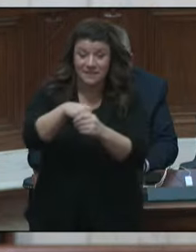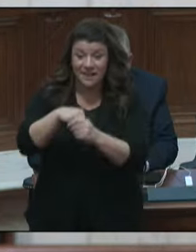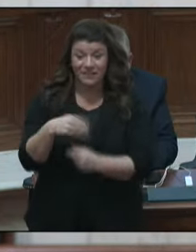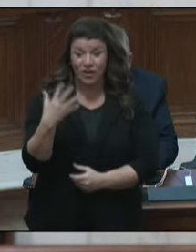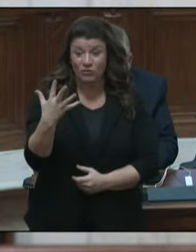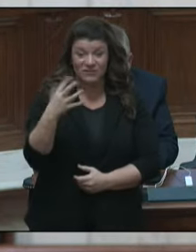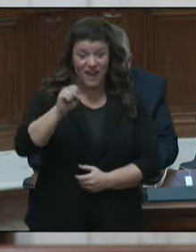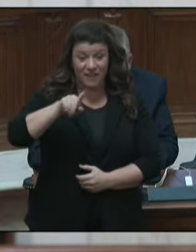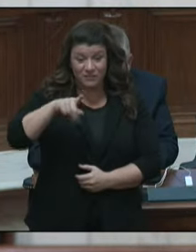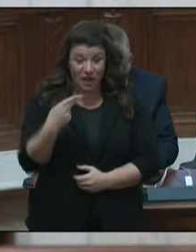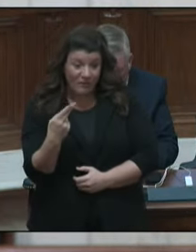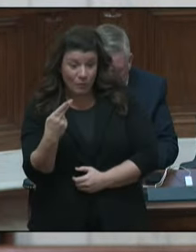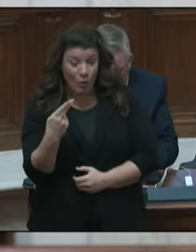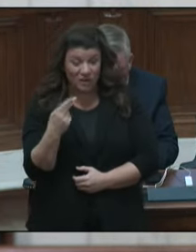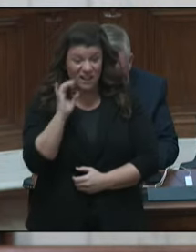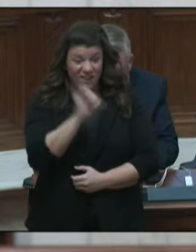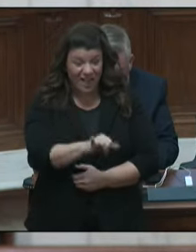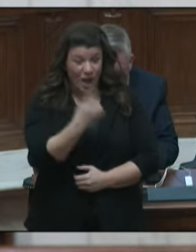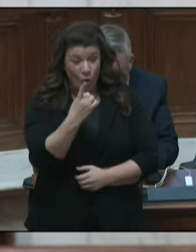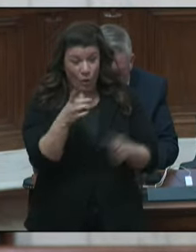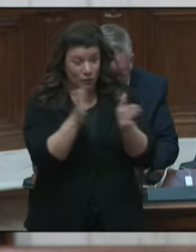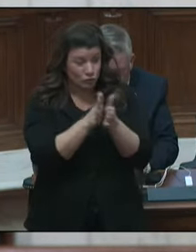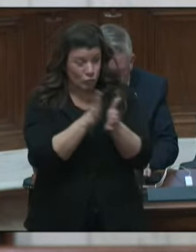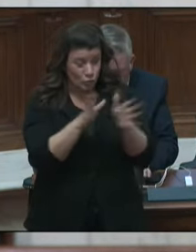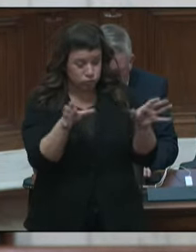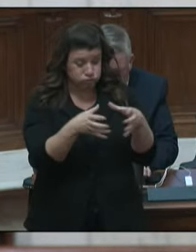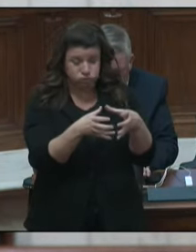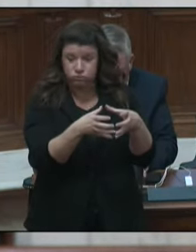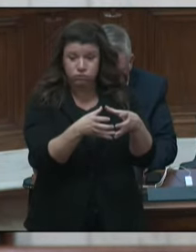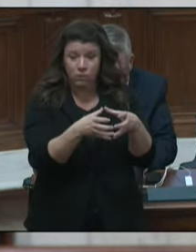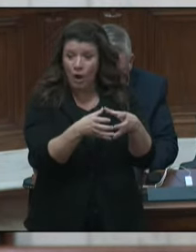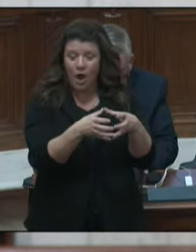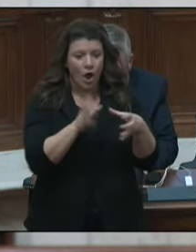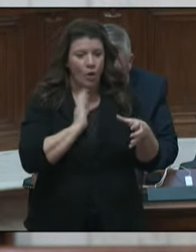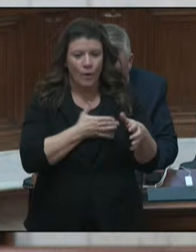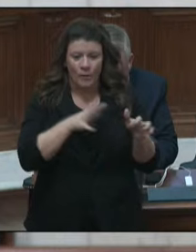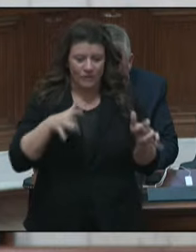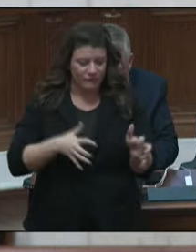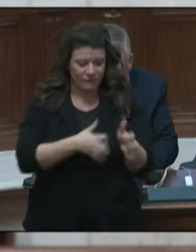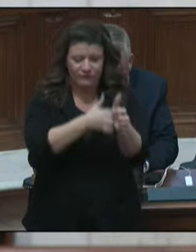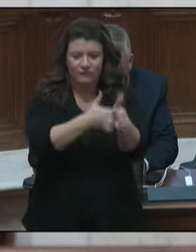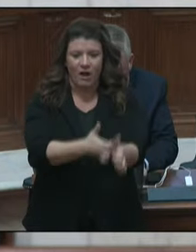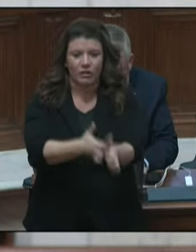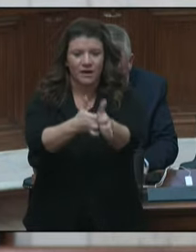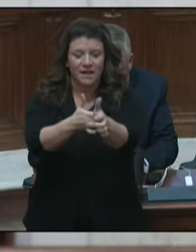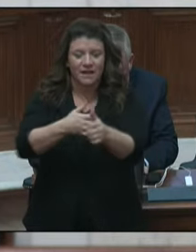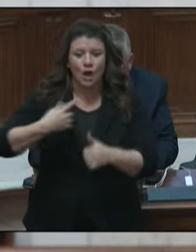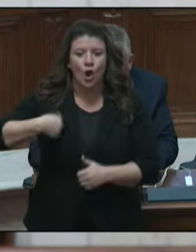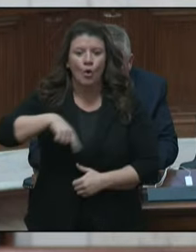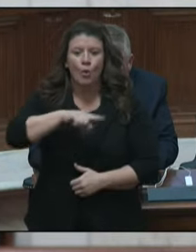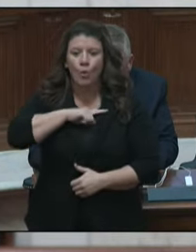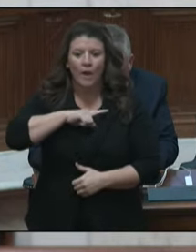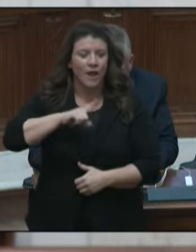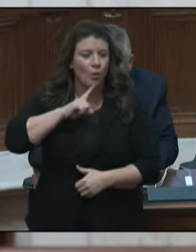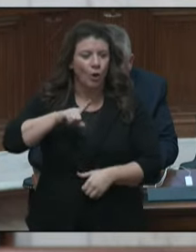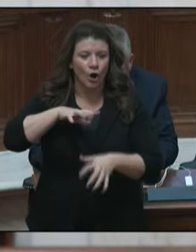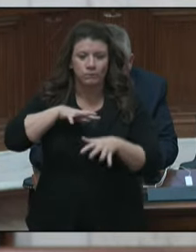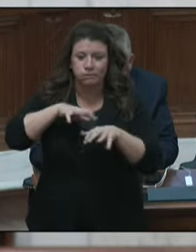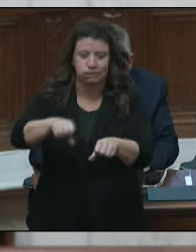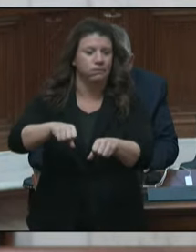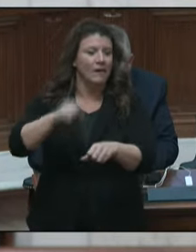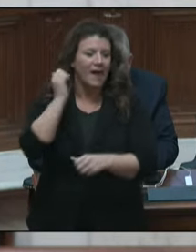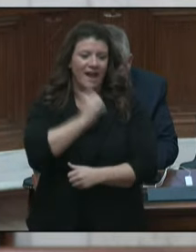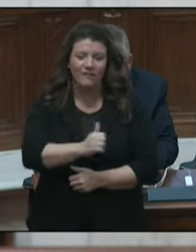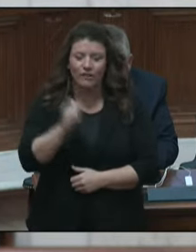sophomores, 1 of 15, were just ground fodder. Absolutely, we just got run over every